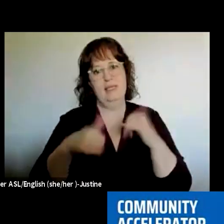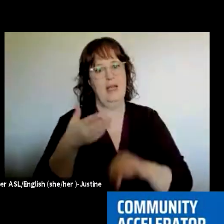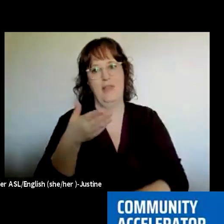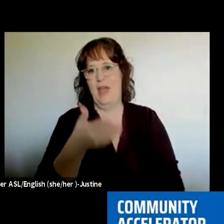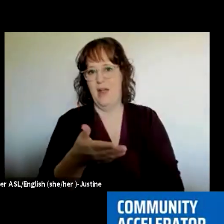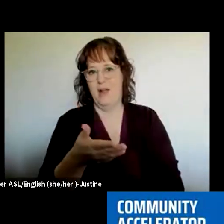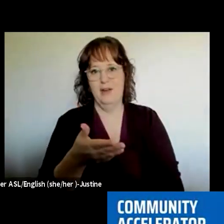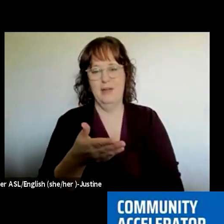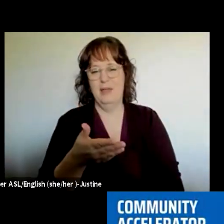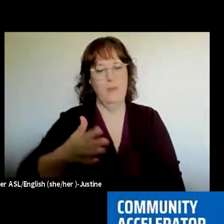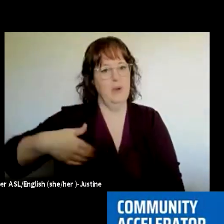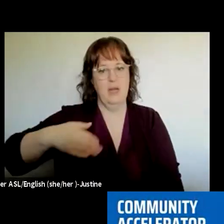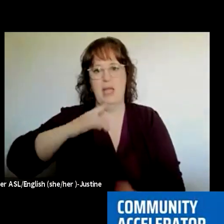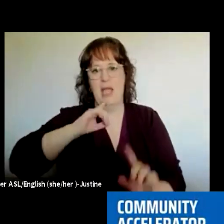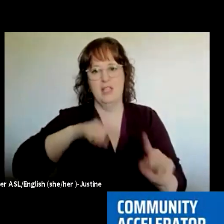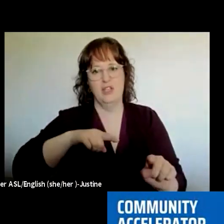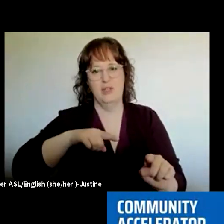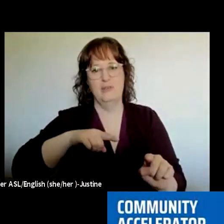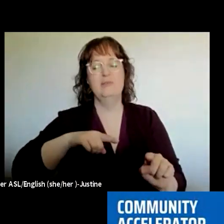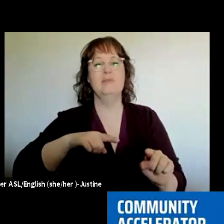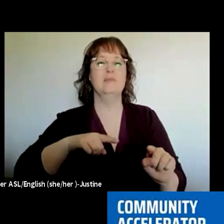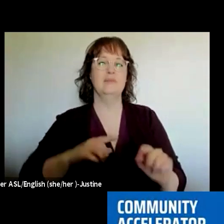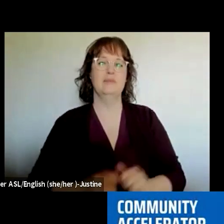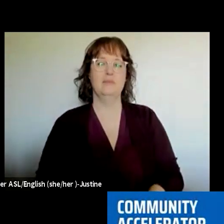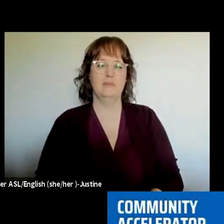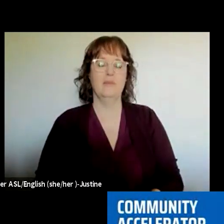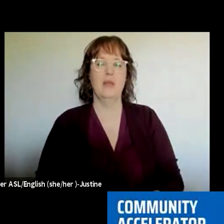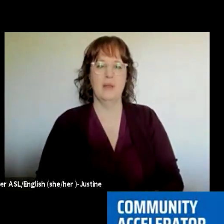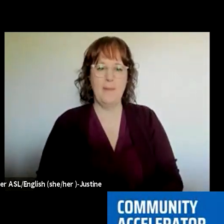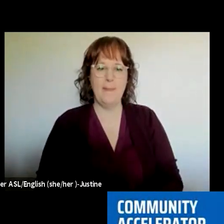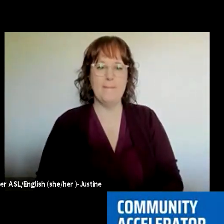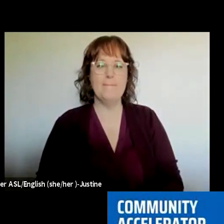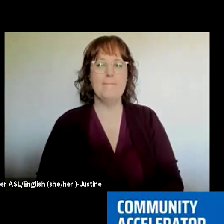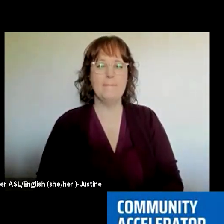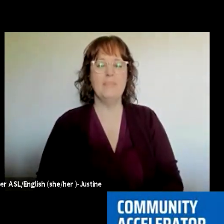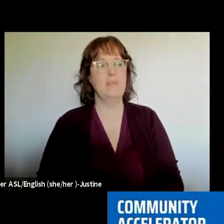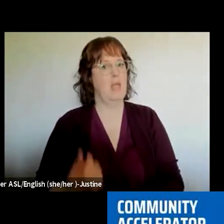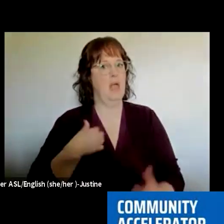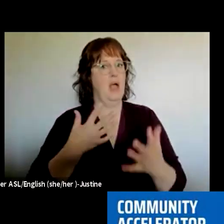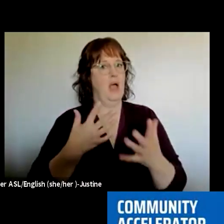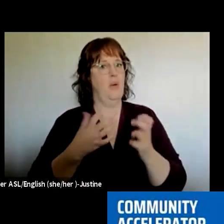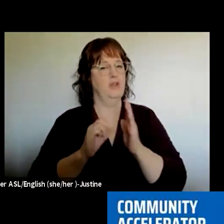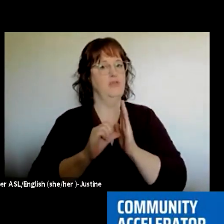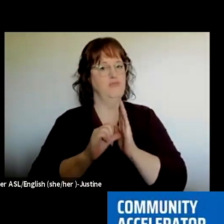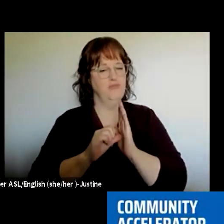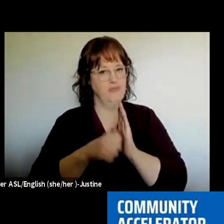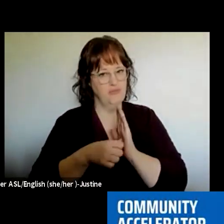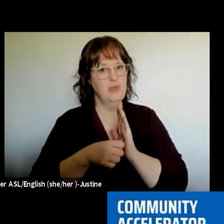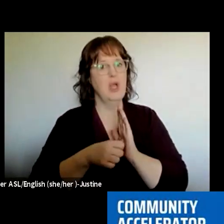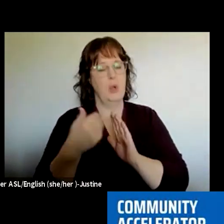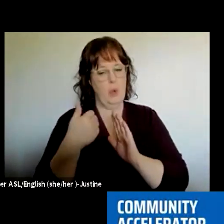Q&A box, but I just wanted to let everyone know and reiterate that there